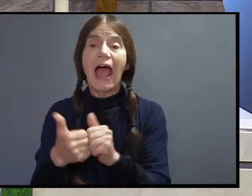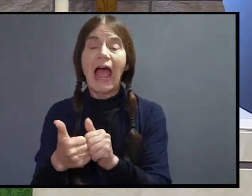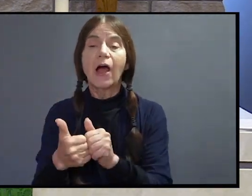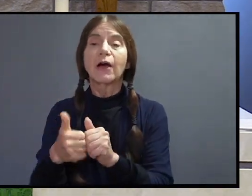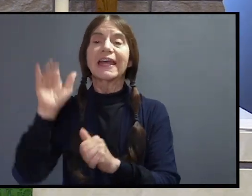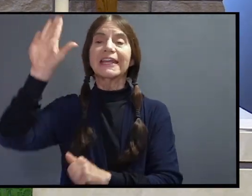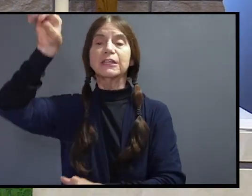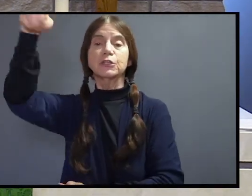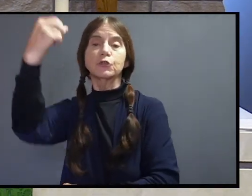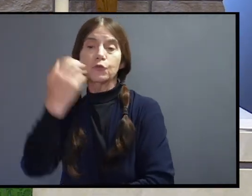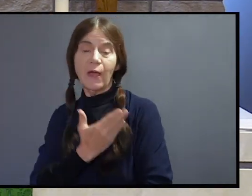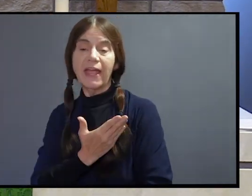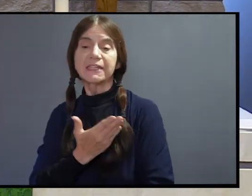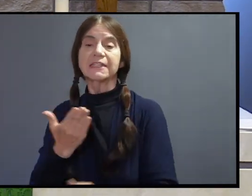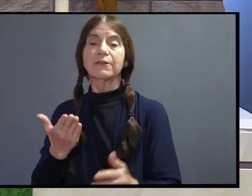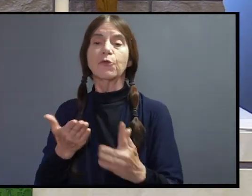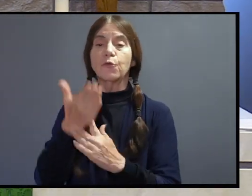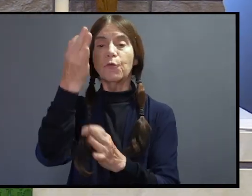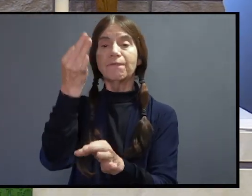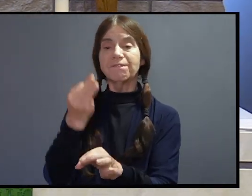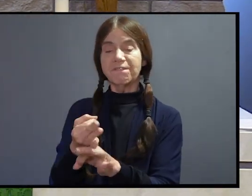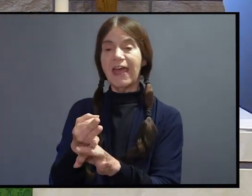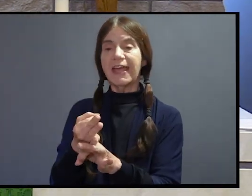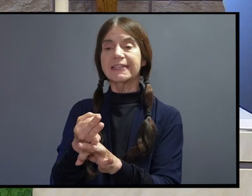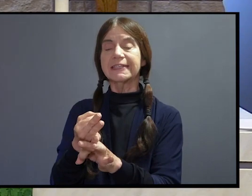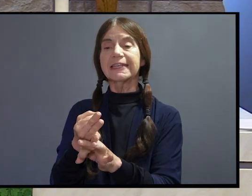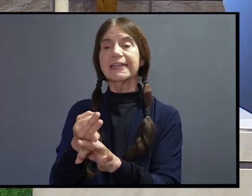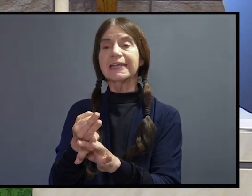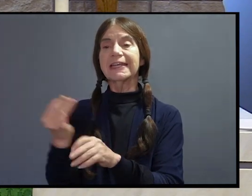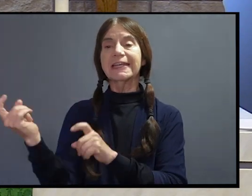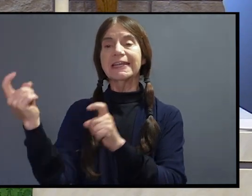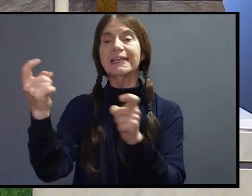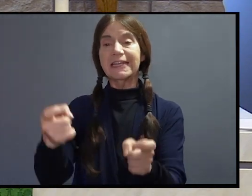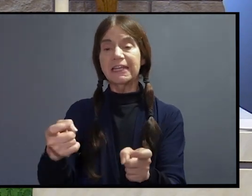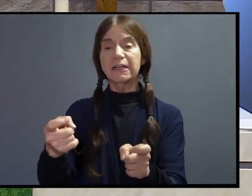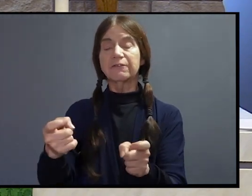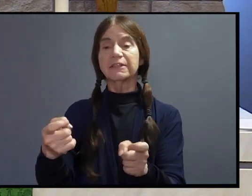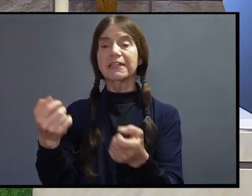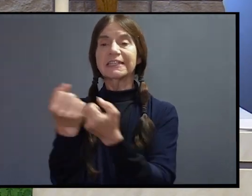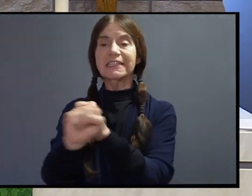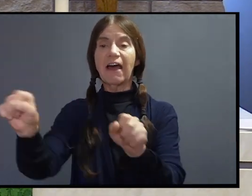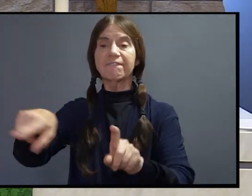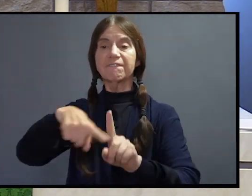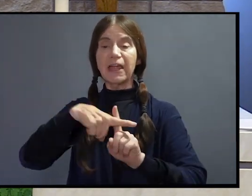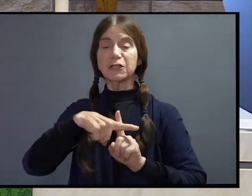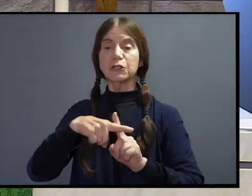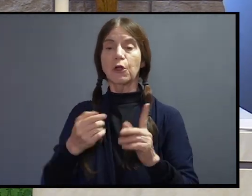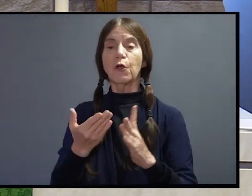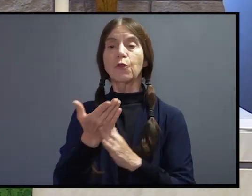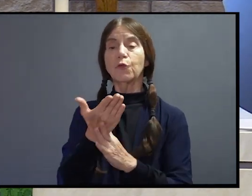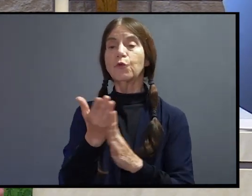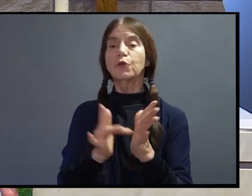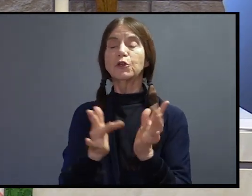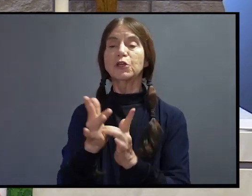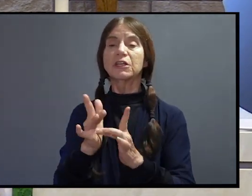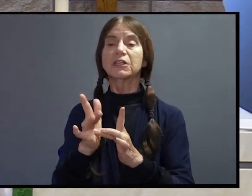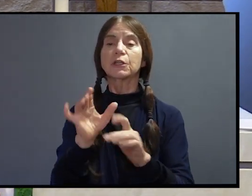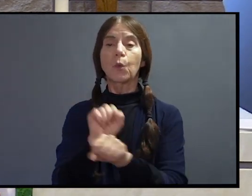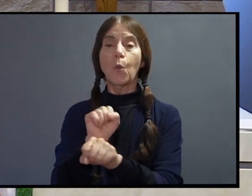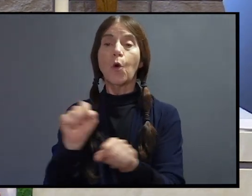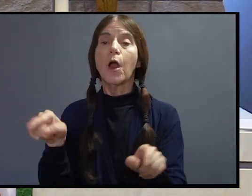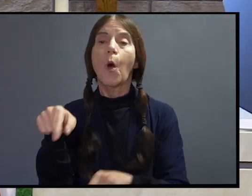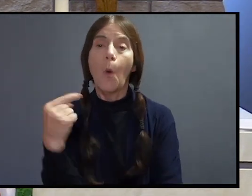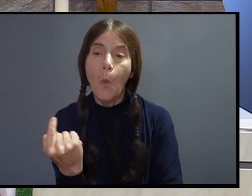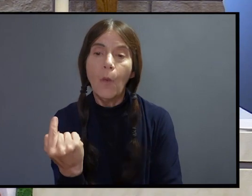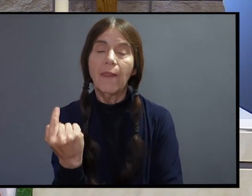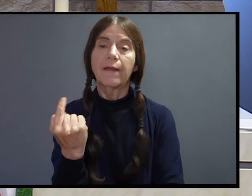grace through faith on account of all that Jesus has done for you.